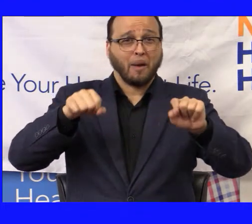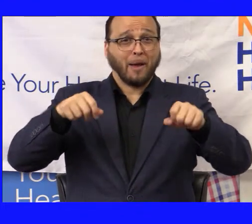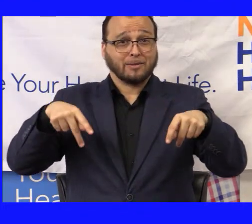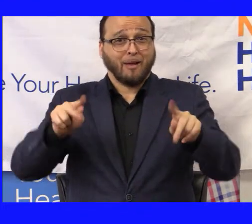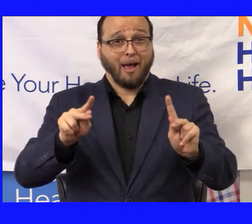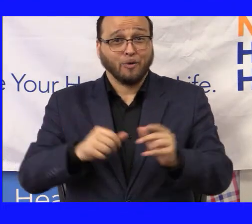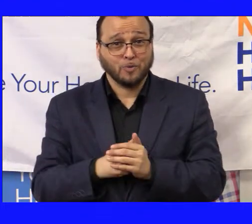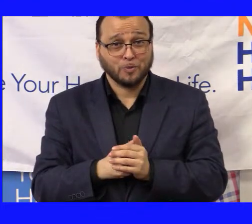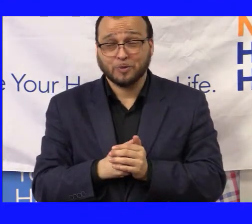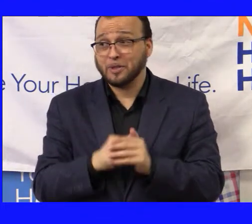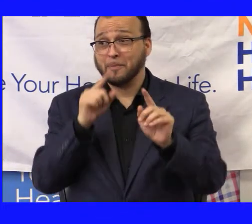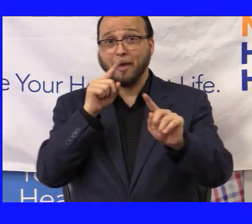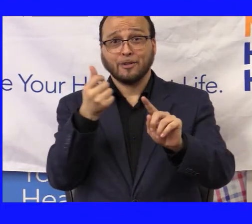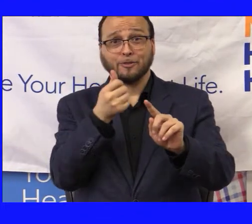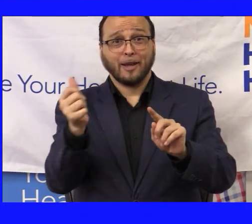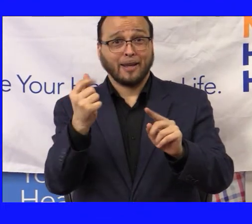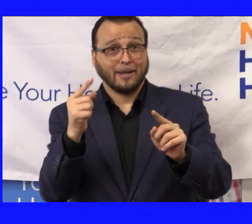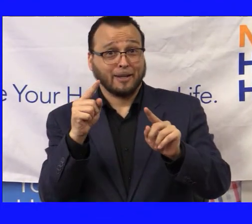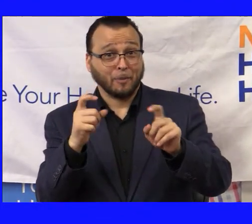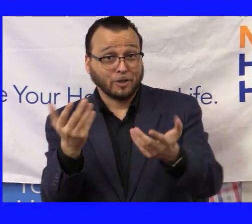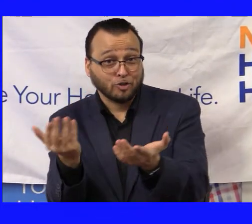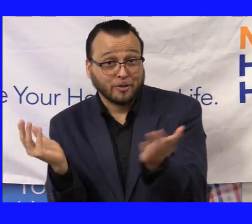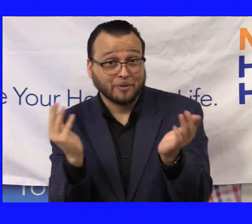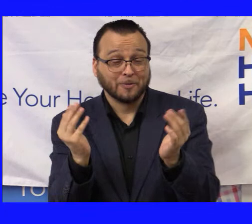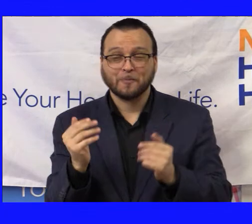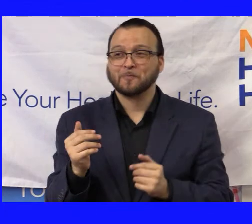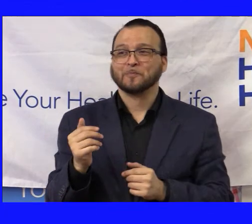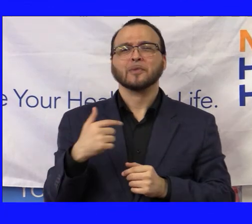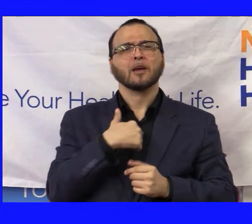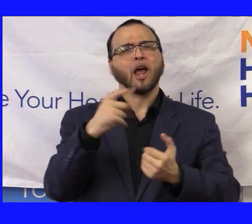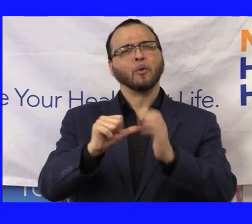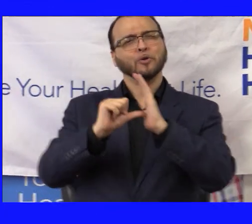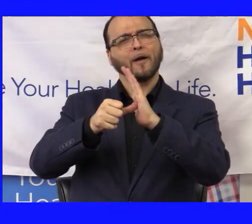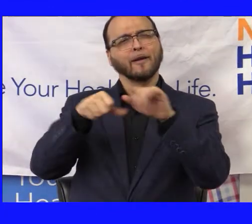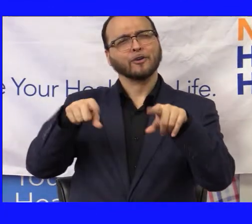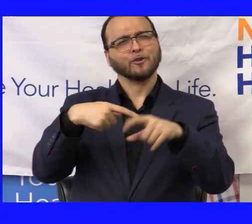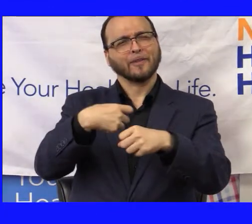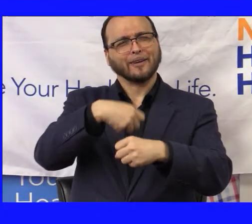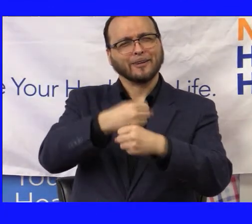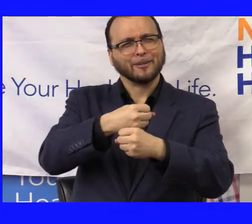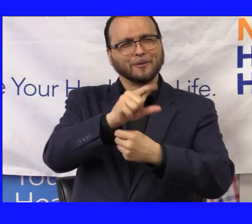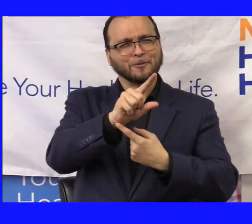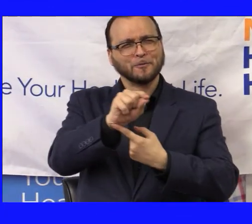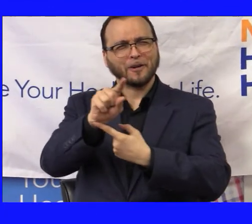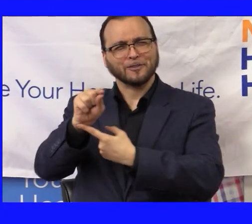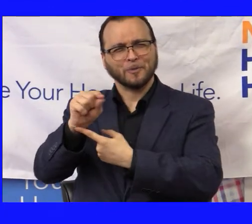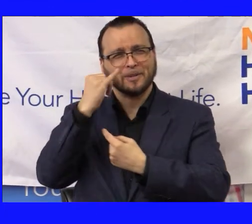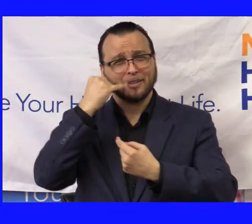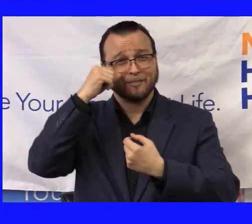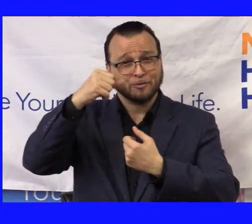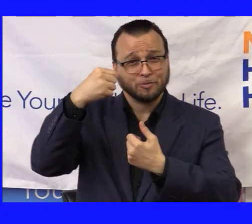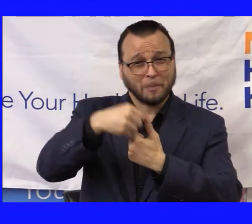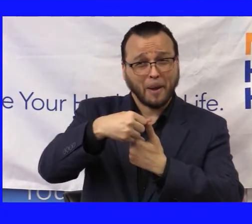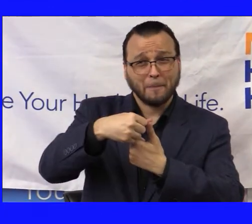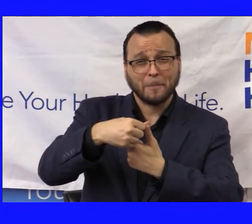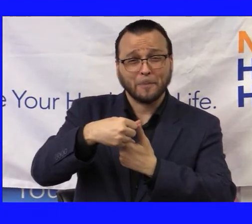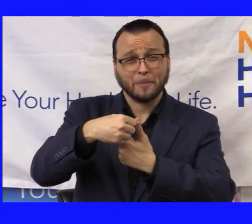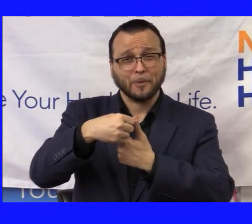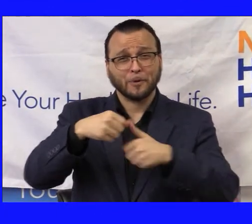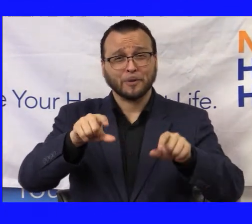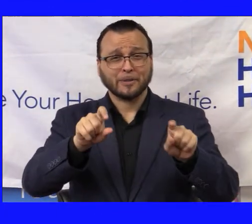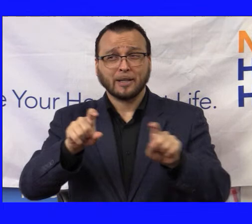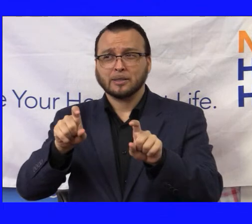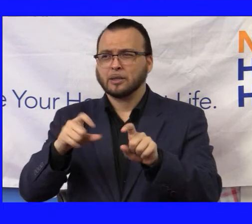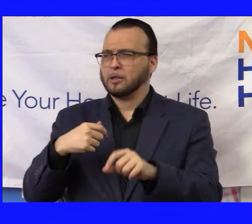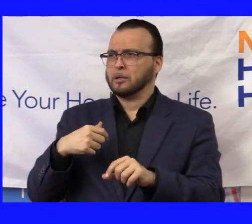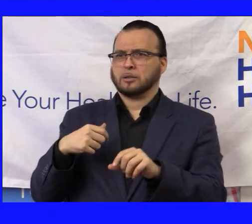any questions? And I do want to highlight throughout the year 2020, if we recall, Excuse testing.